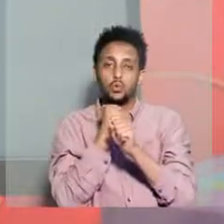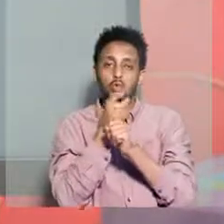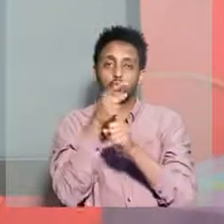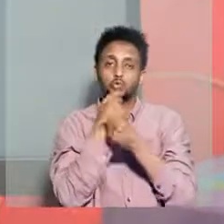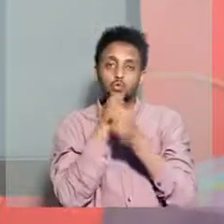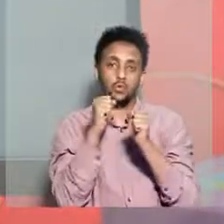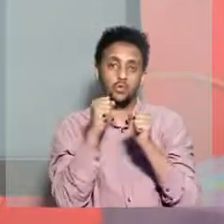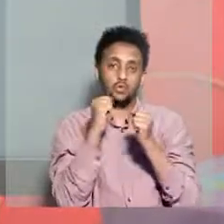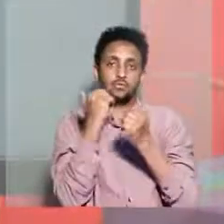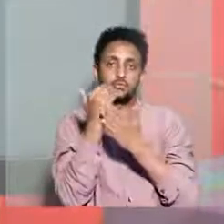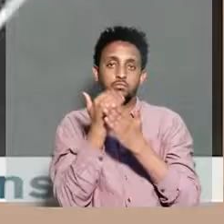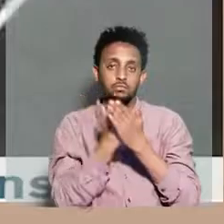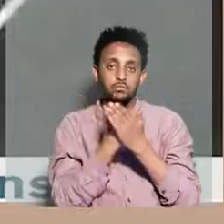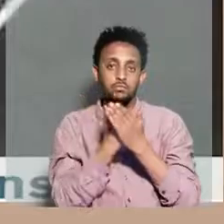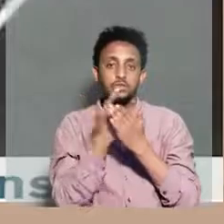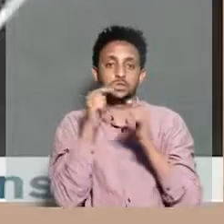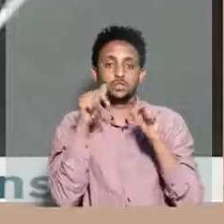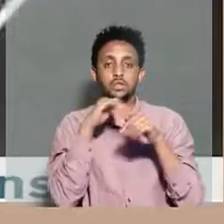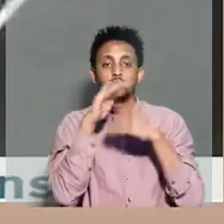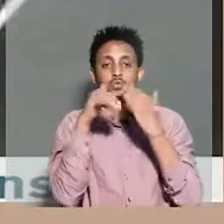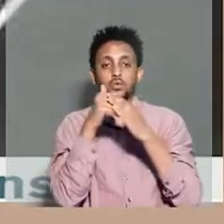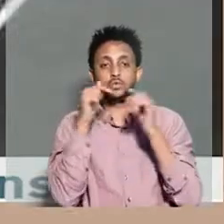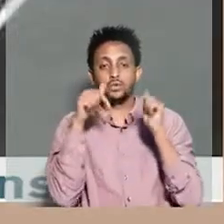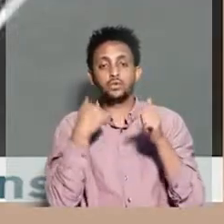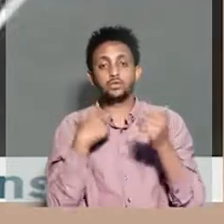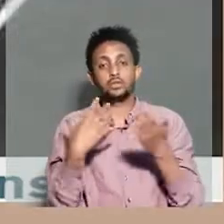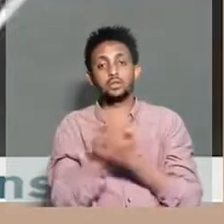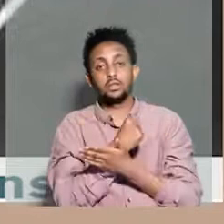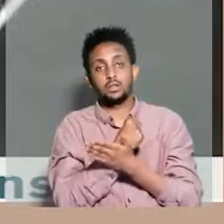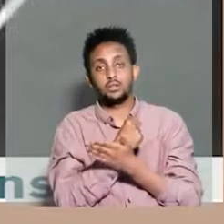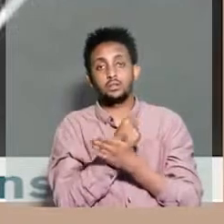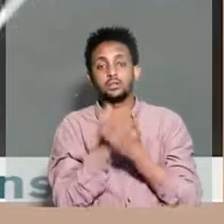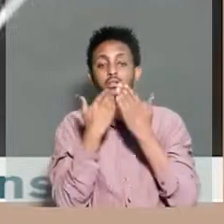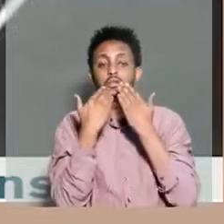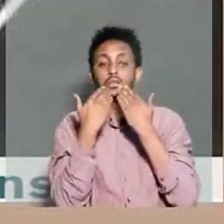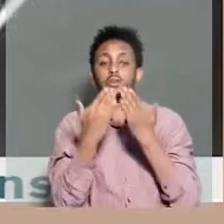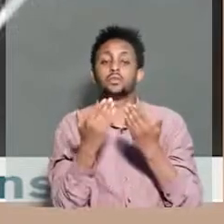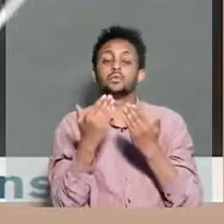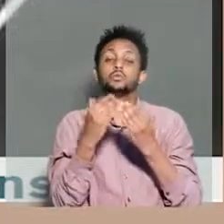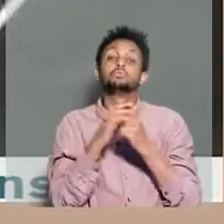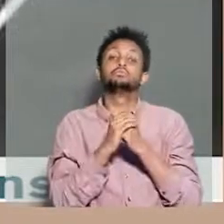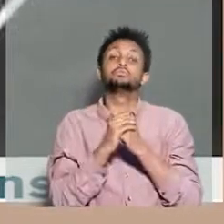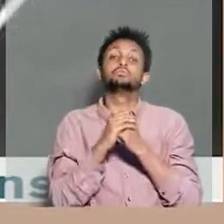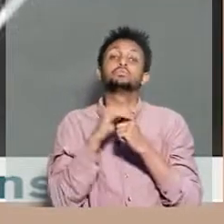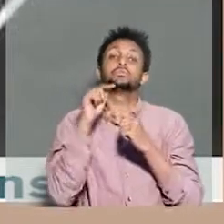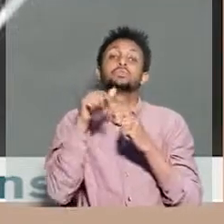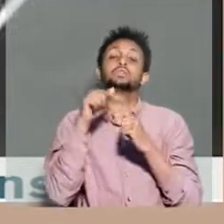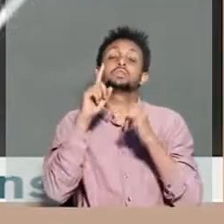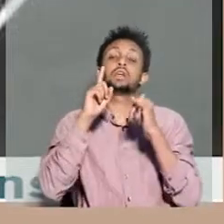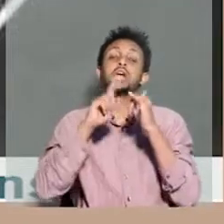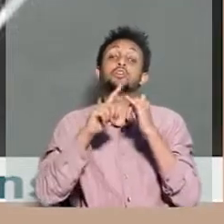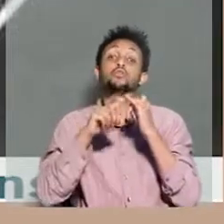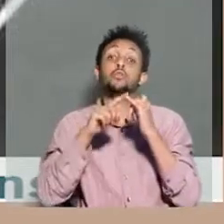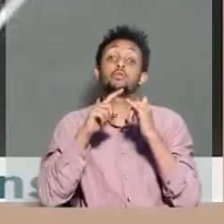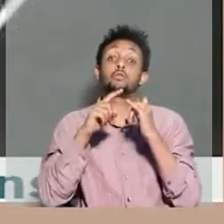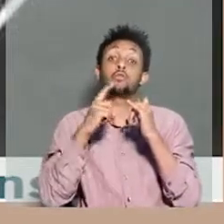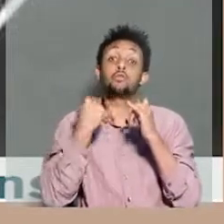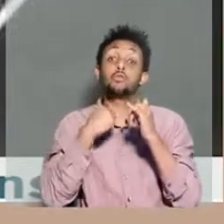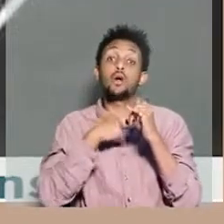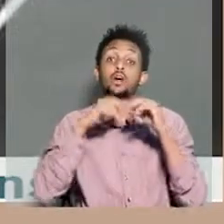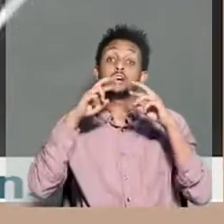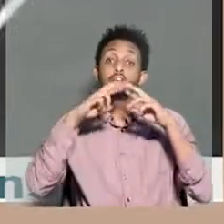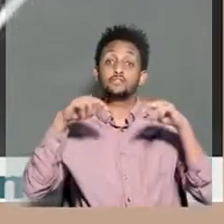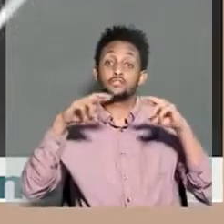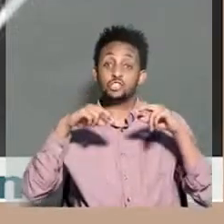solve such problems here. So that's all that I have got for today. And that's the end of our